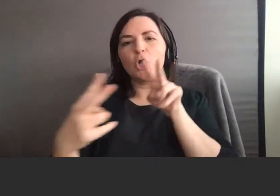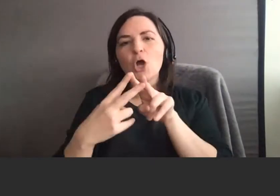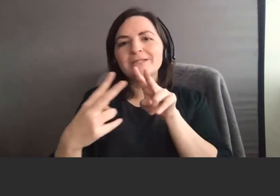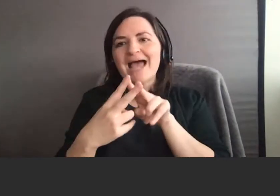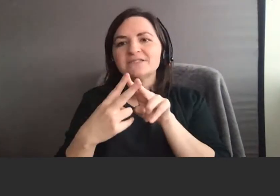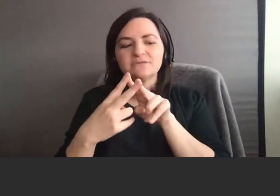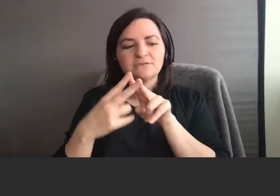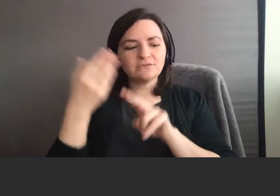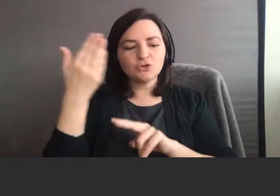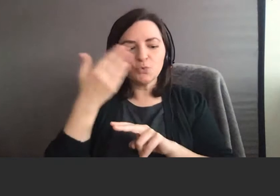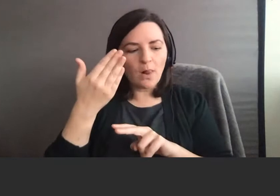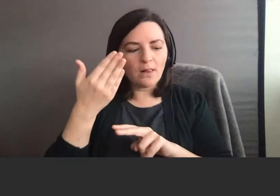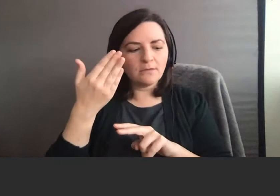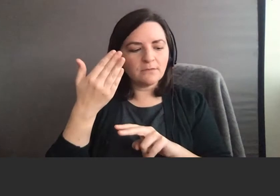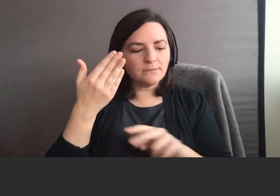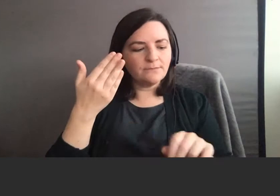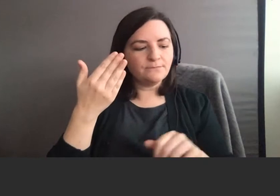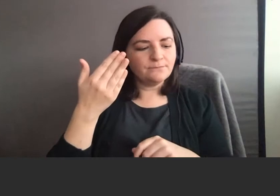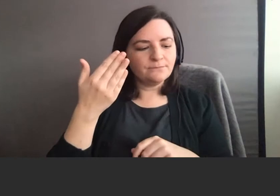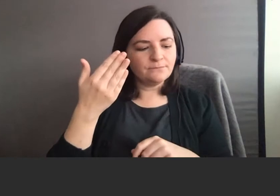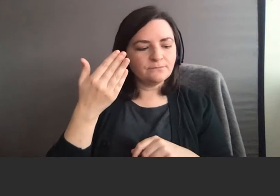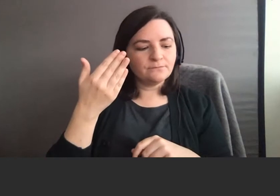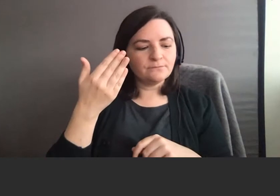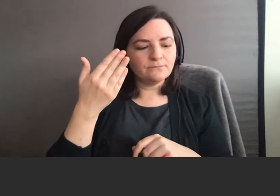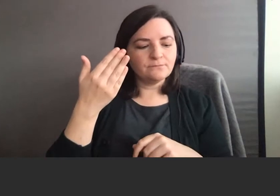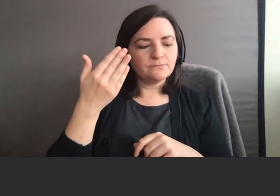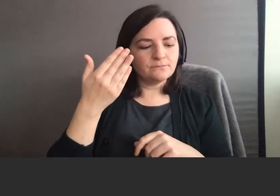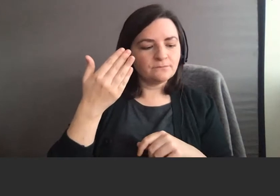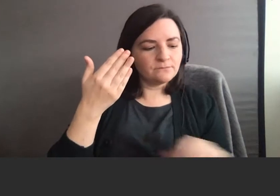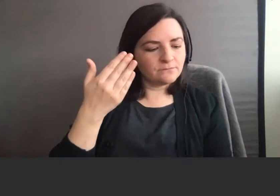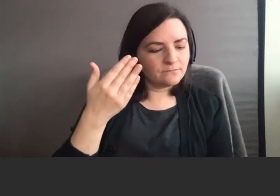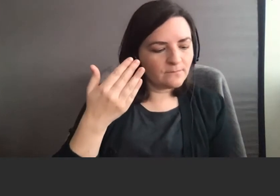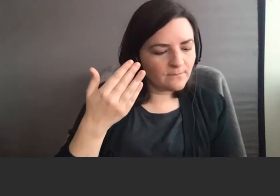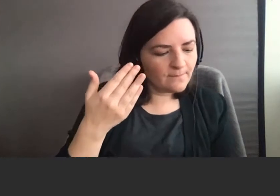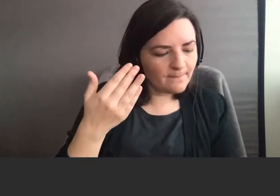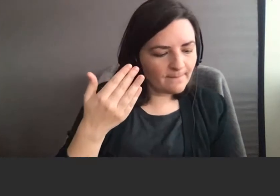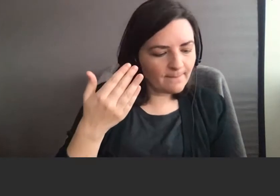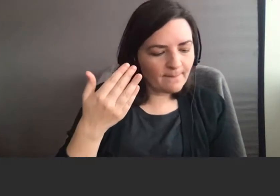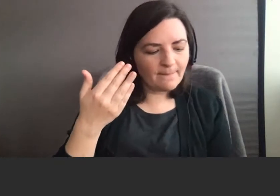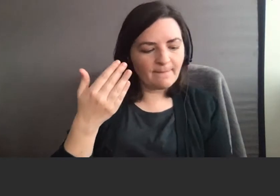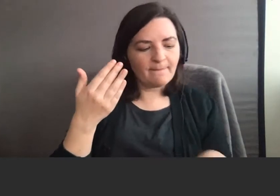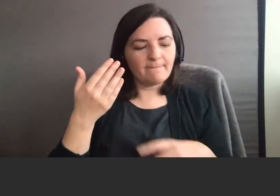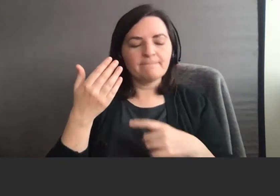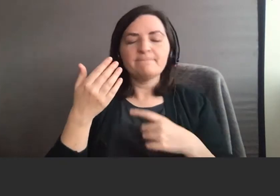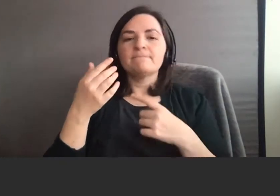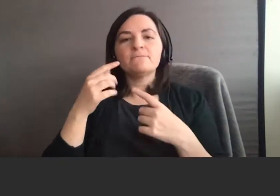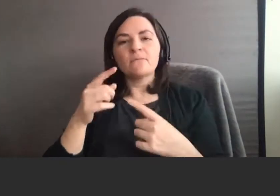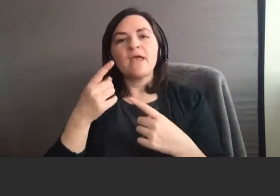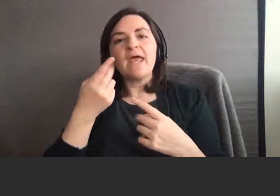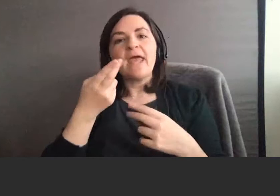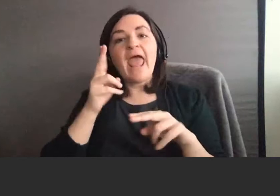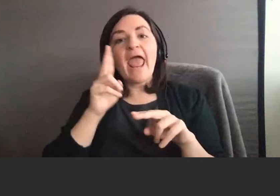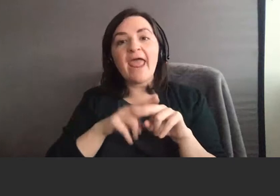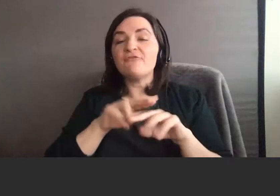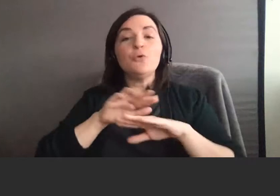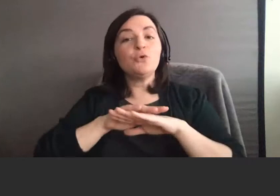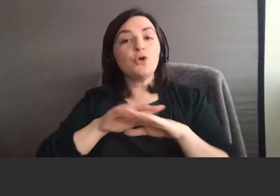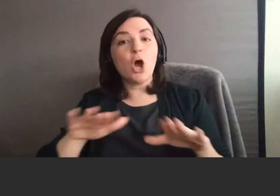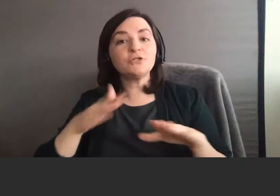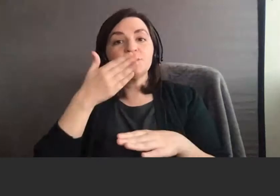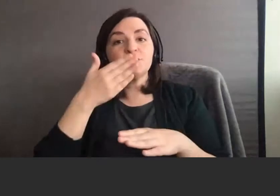a school. It may be if you're on the non-work-based route, it may be that you already have a